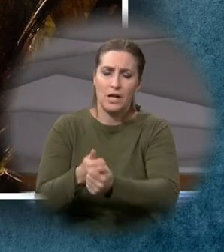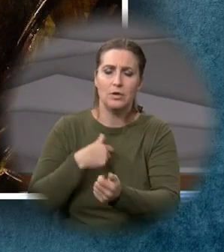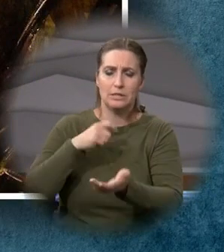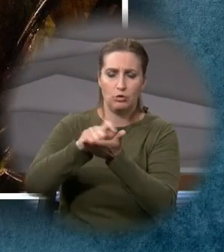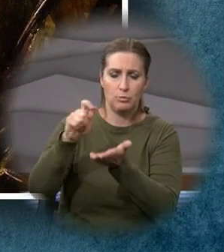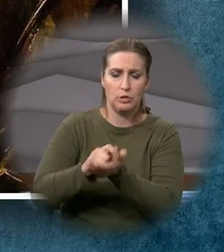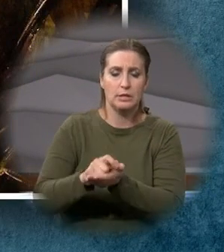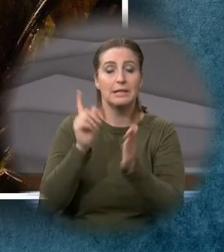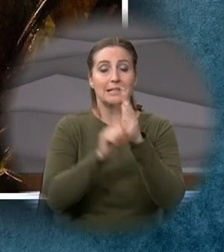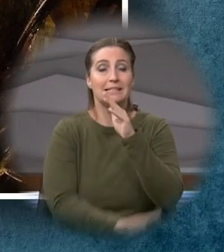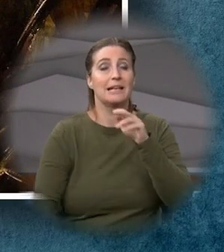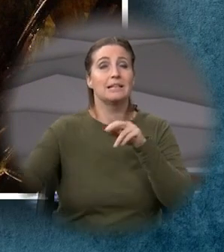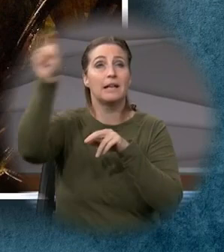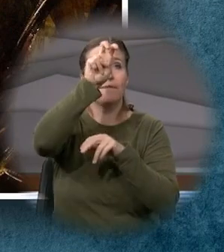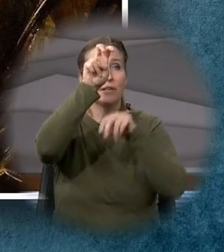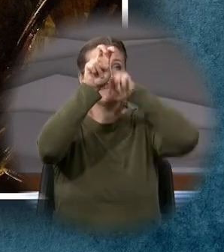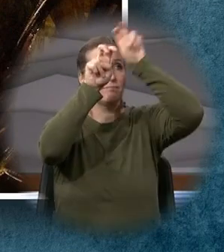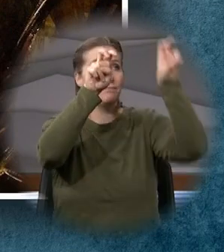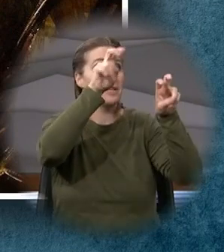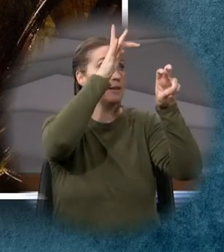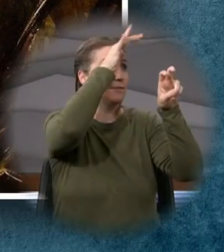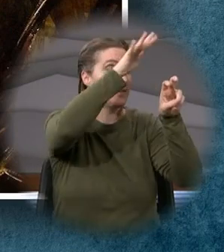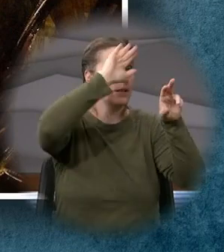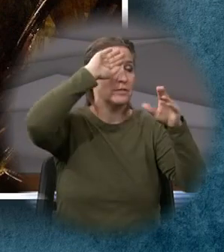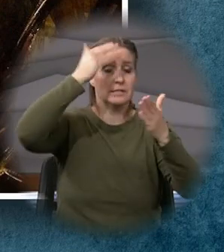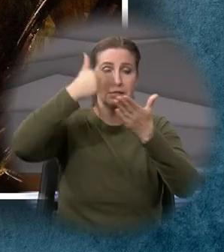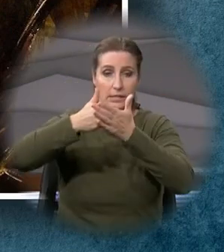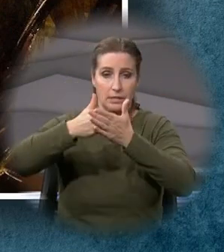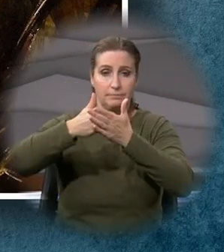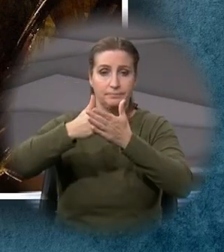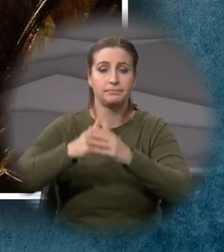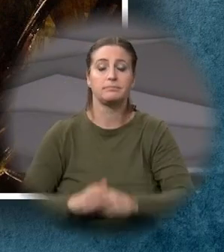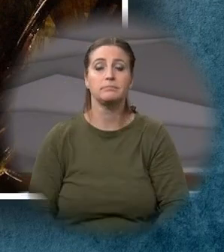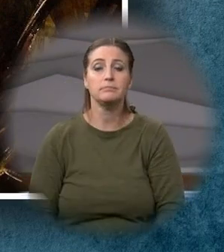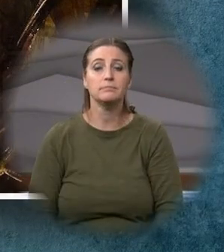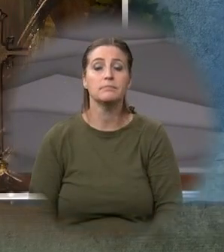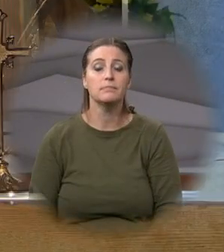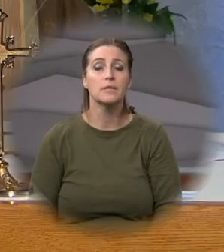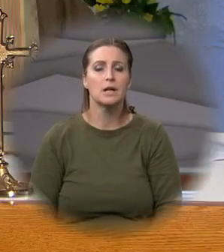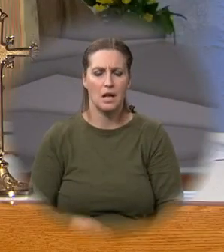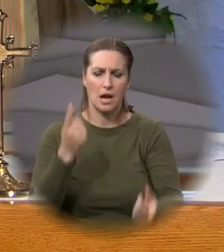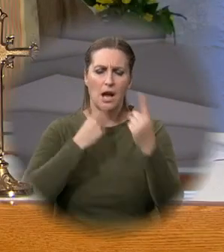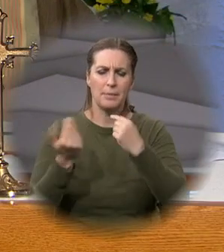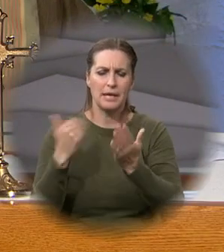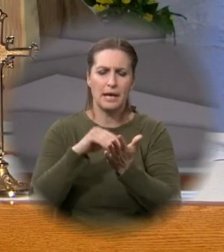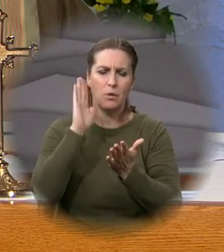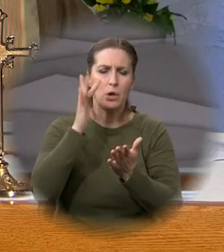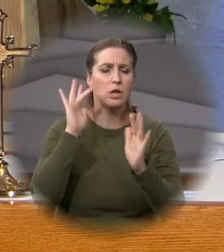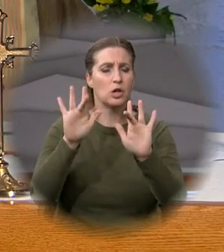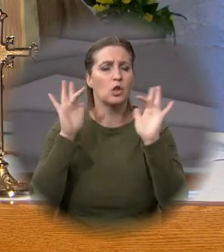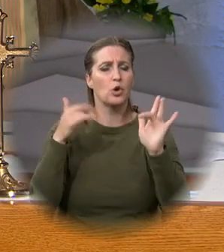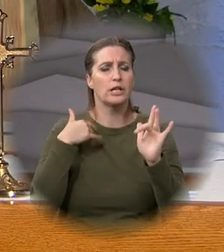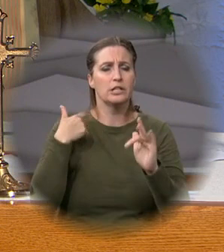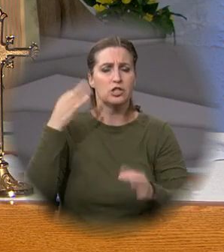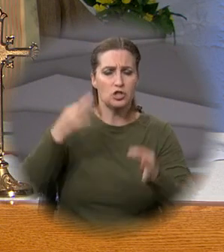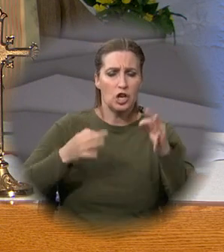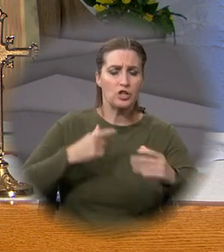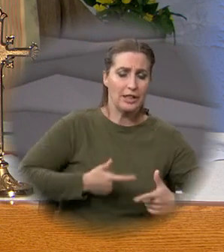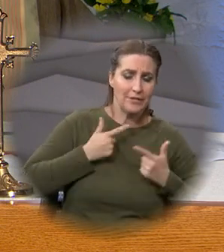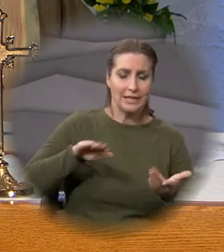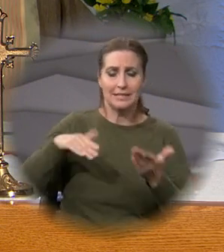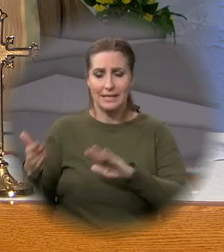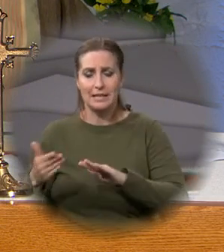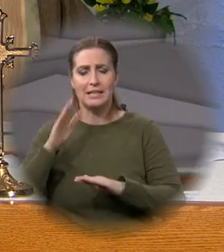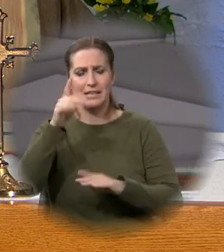Scriptures. He ascended into heaven and is seated at the right hand of the Father. He will come again in glory to judge the living and the